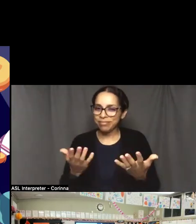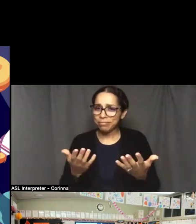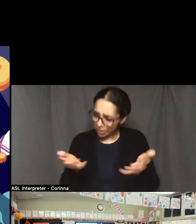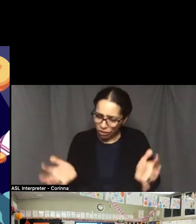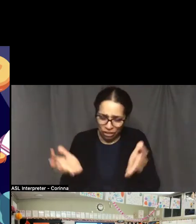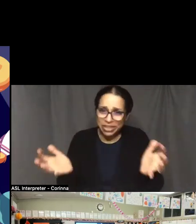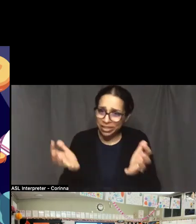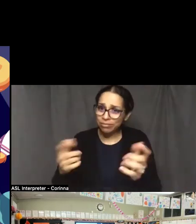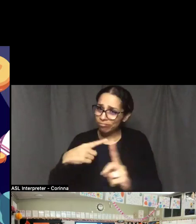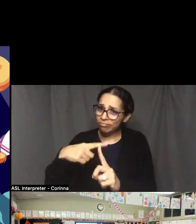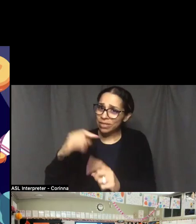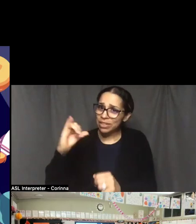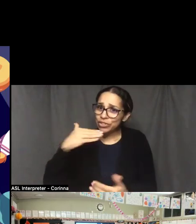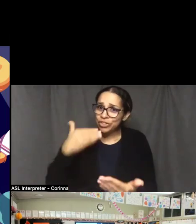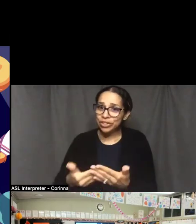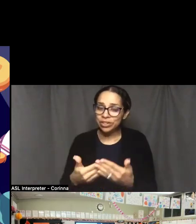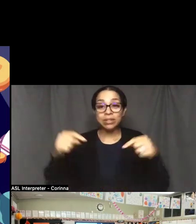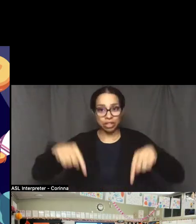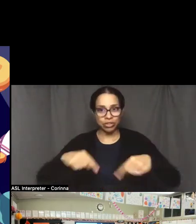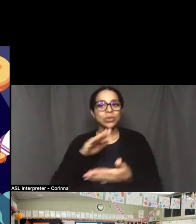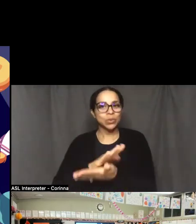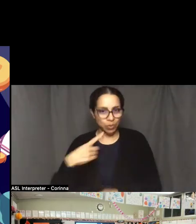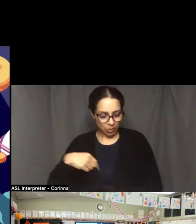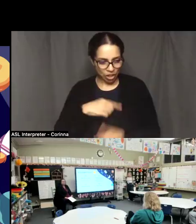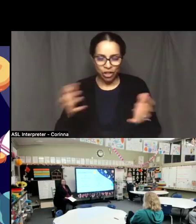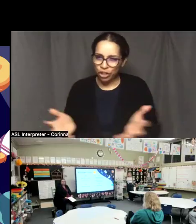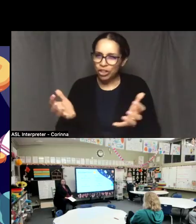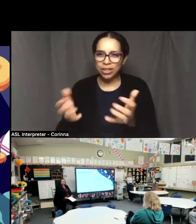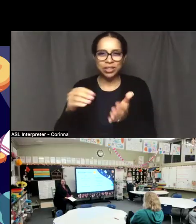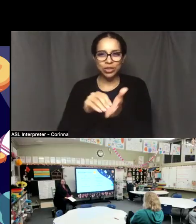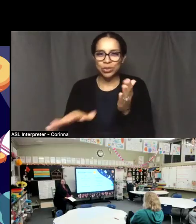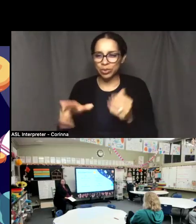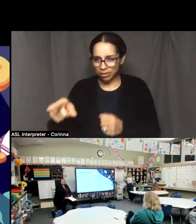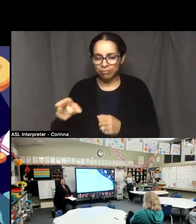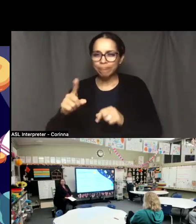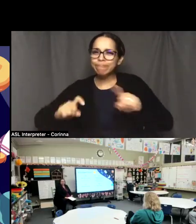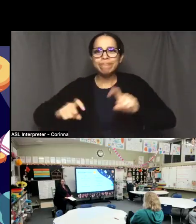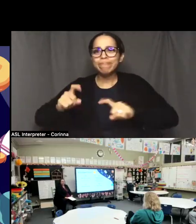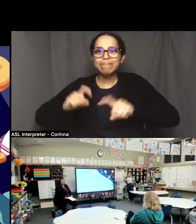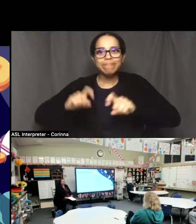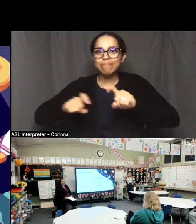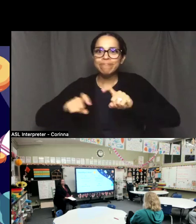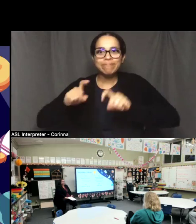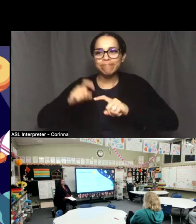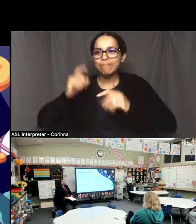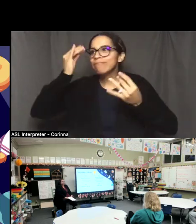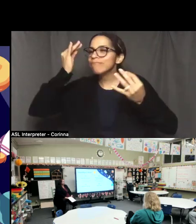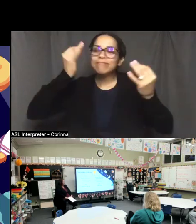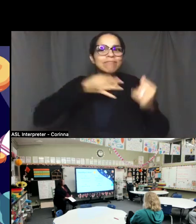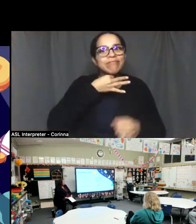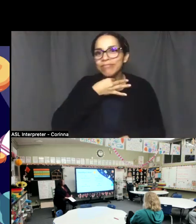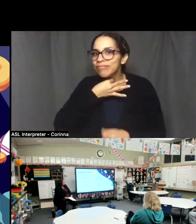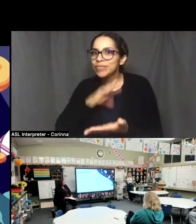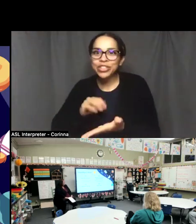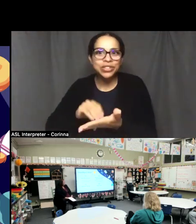in them, especially here at our school. We encourage them being inquirers and asking questions and having wonderings and learning all the things that are